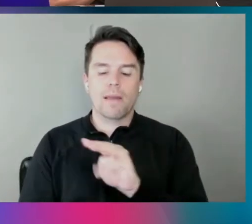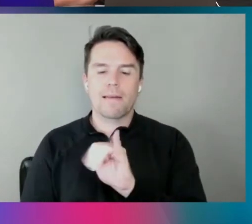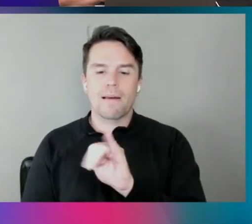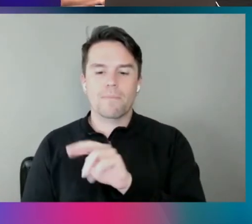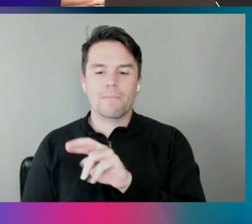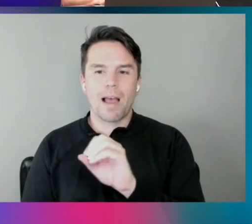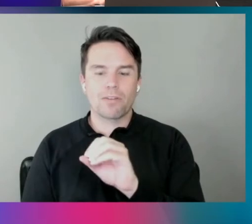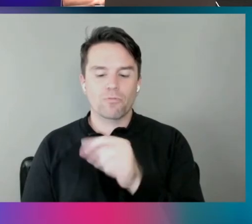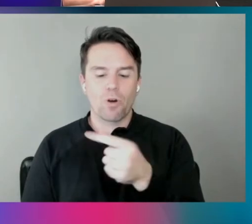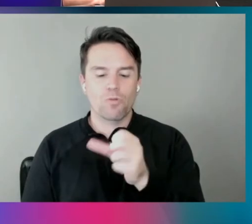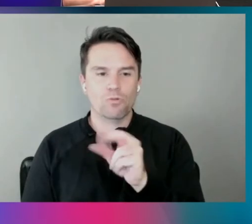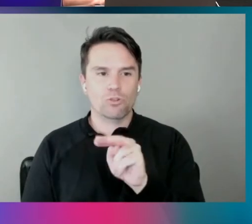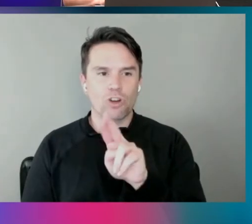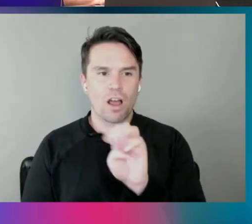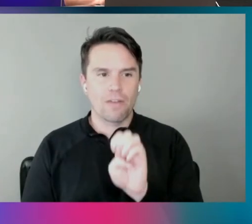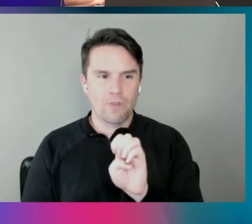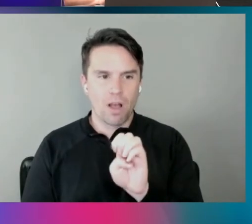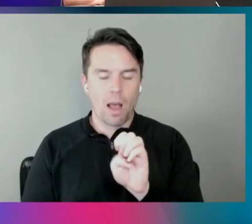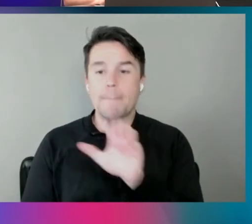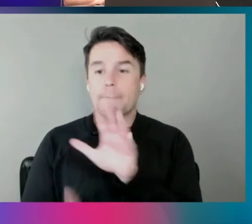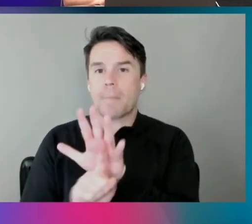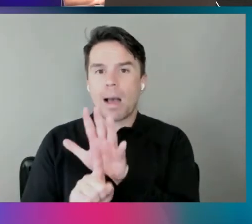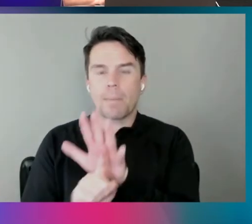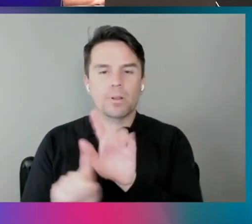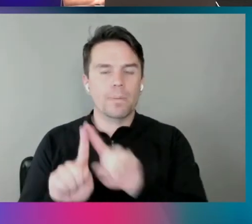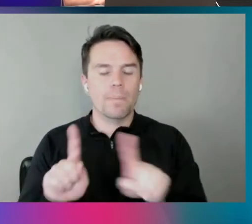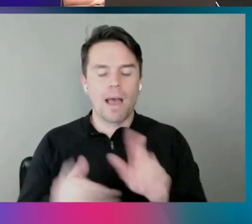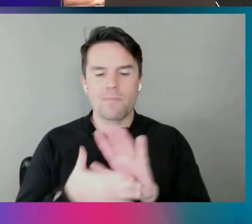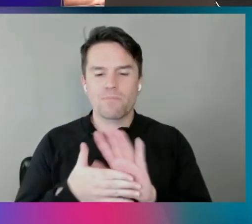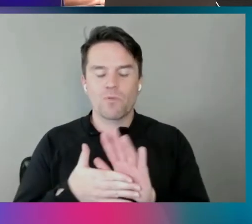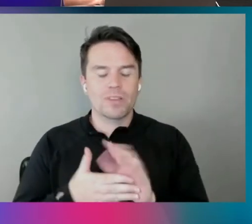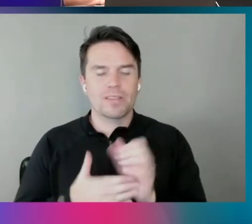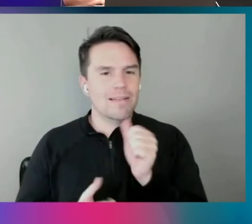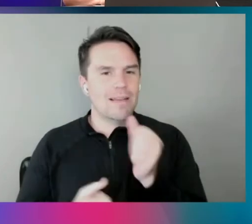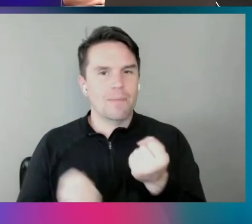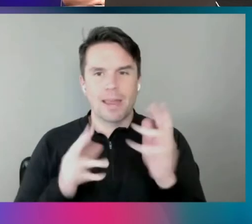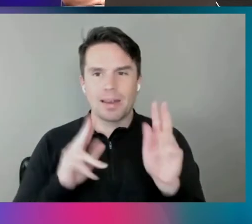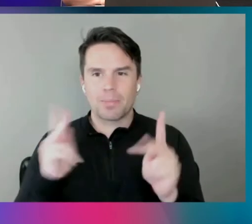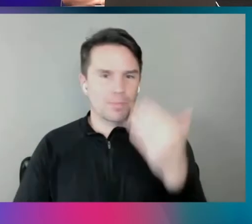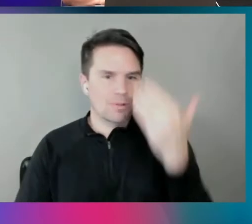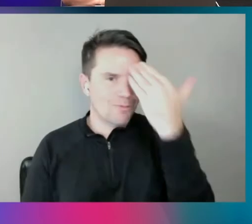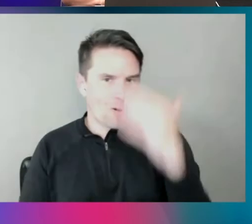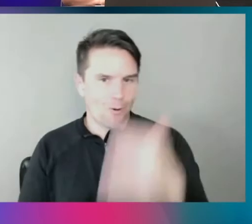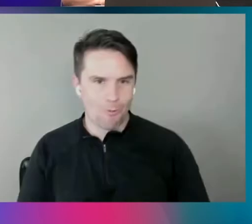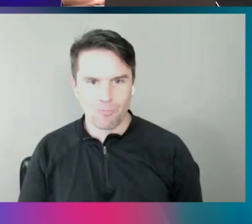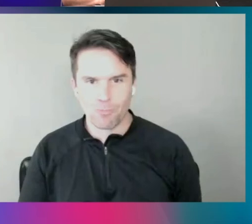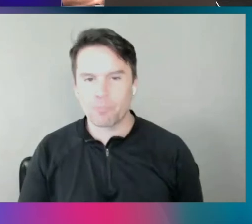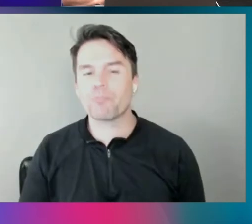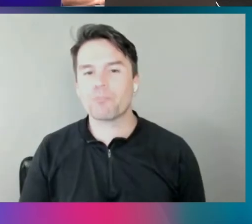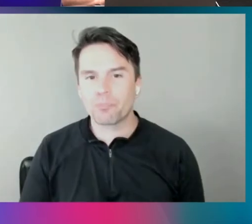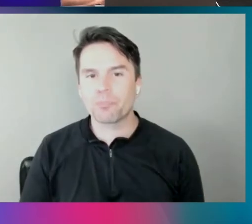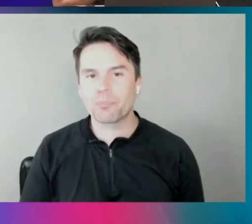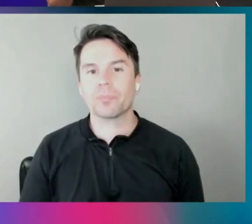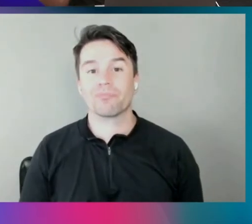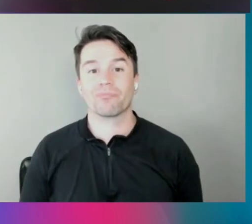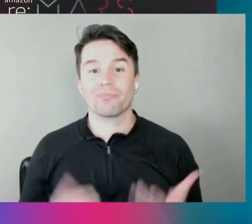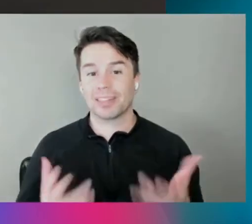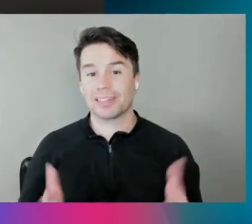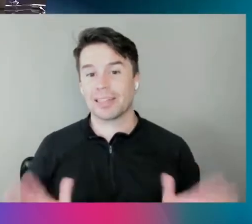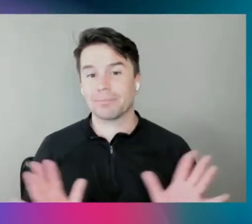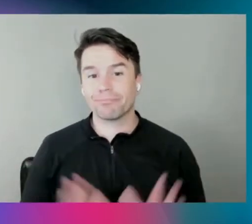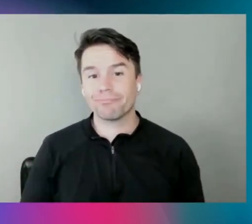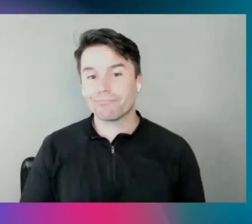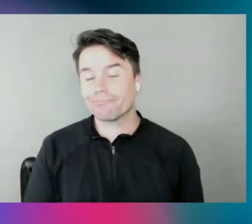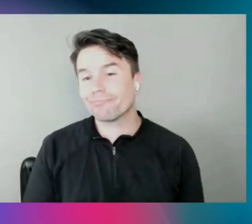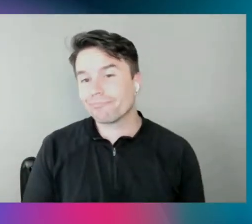not well-known movies. That's a this sounds like it's right up your alley. It does. Yeah. So that's it. That's